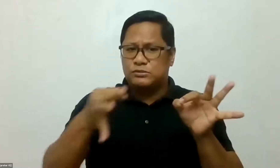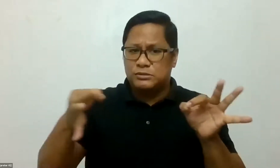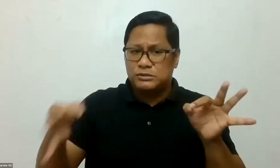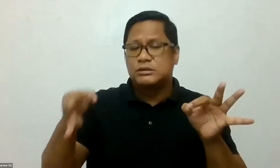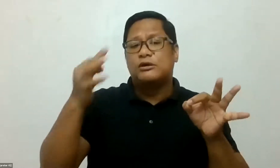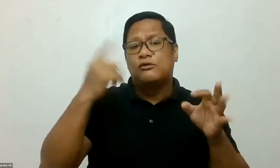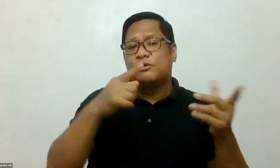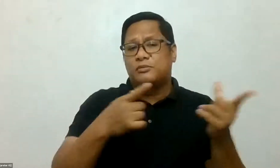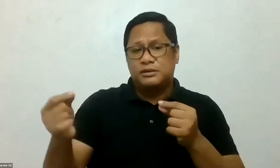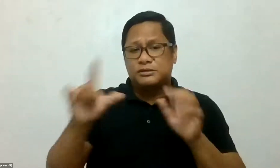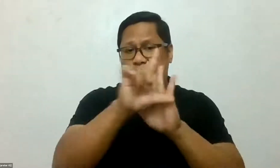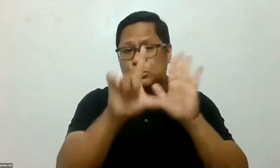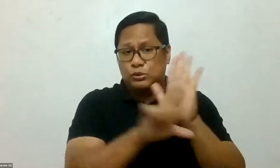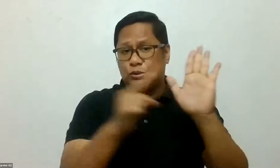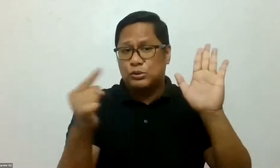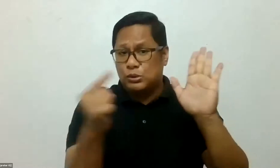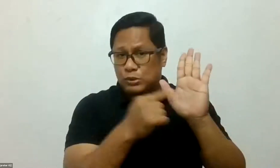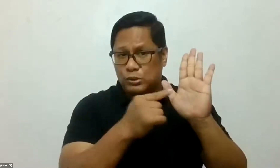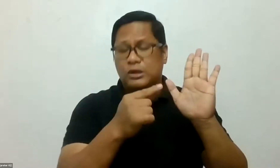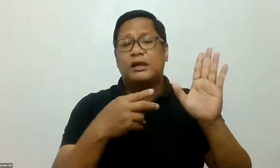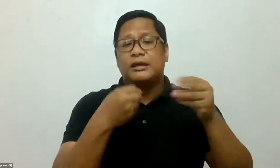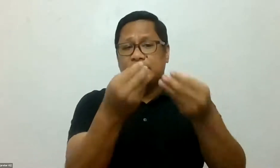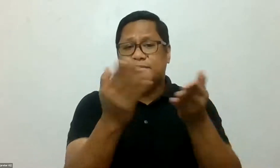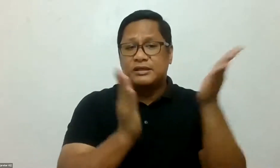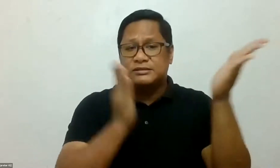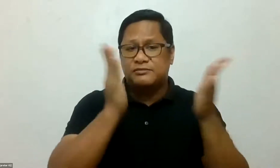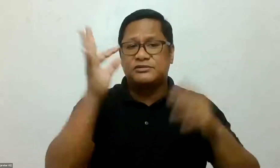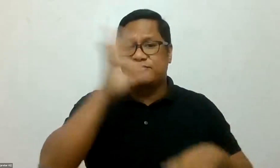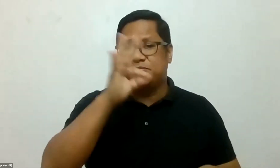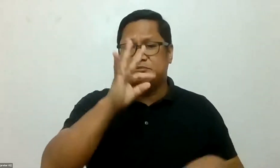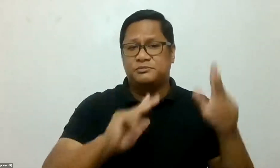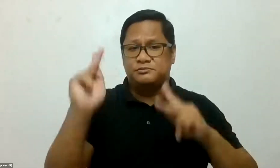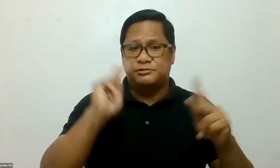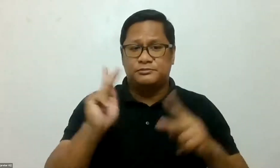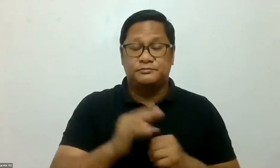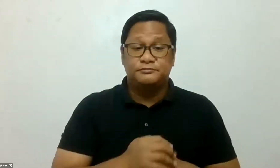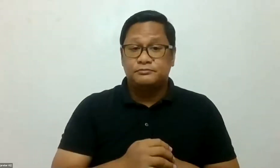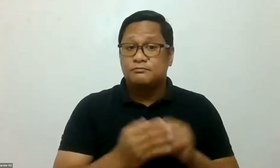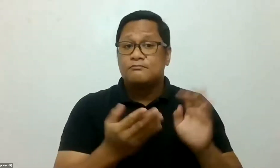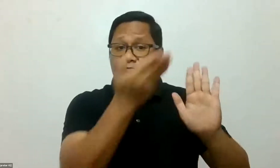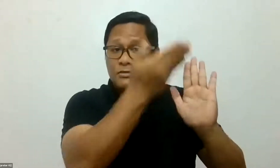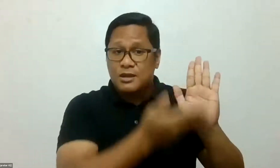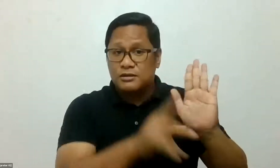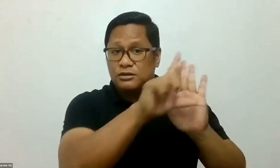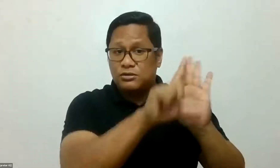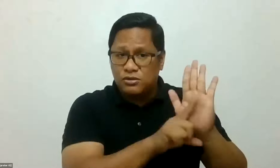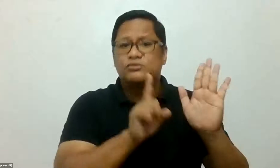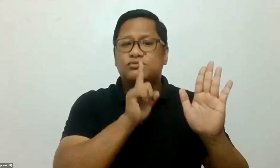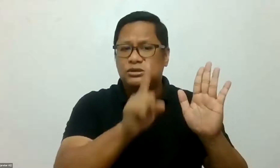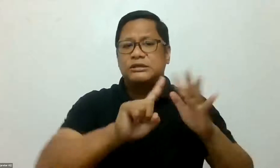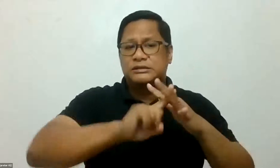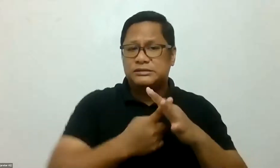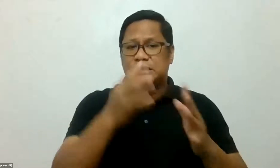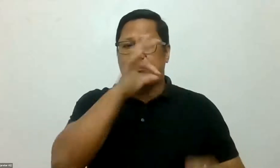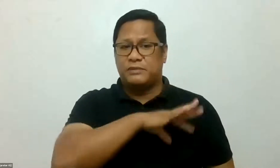of these laws, since this will be a disservice to the Filipino people. This is a landmark law which should start to benefit